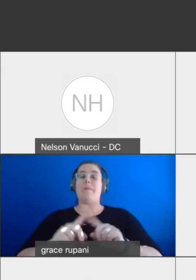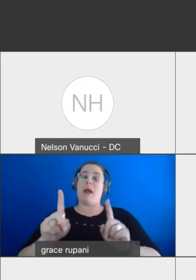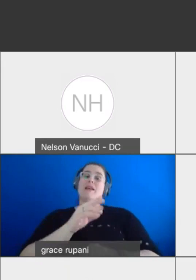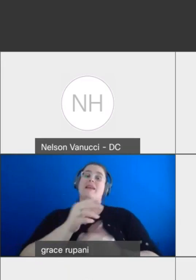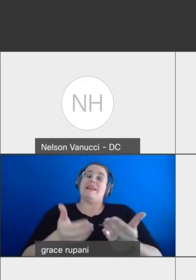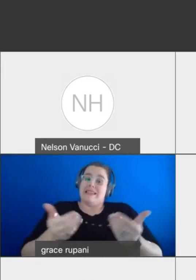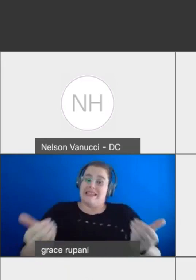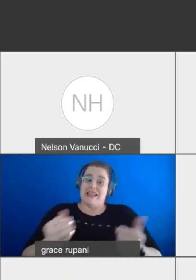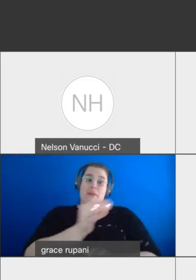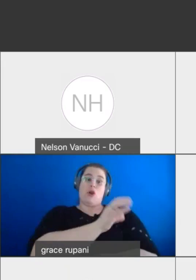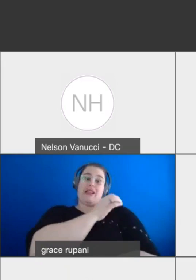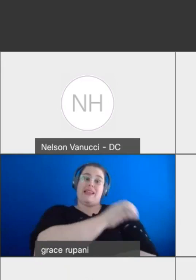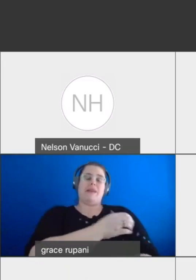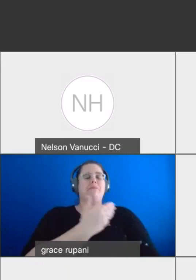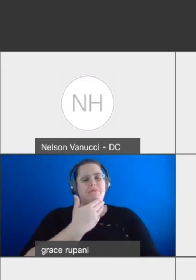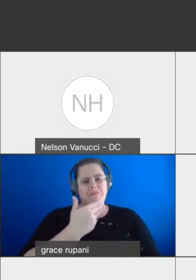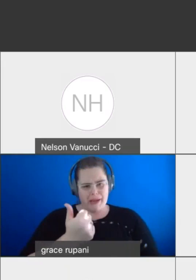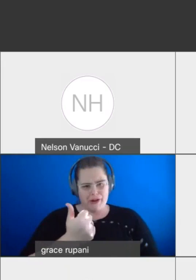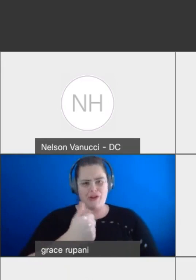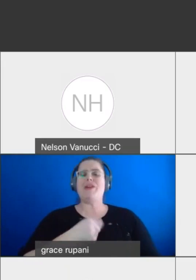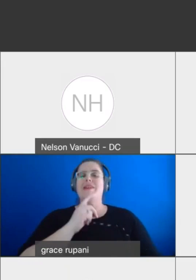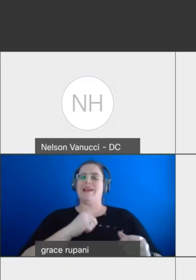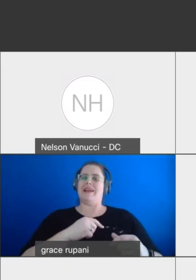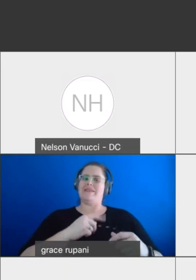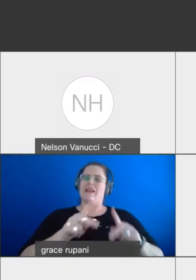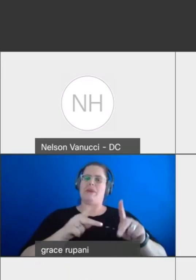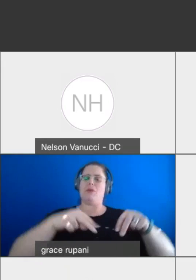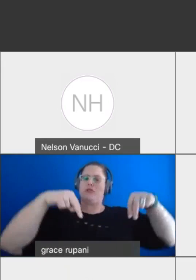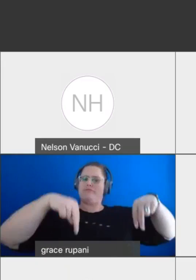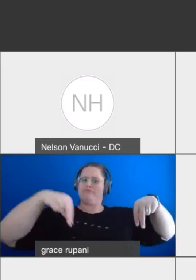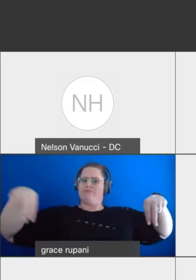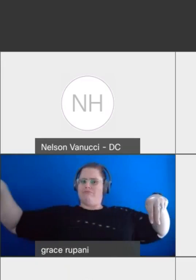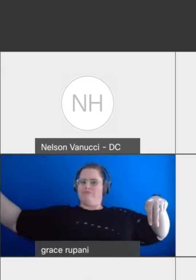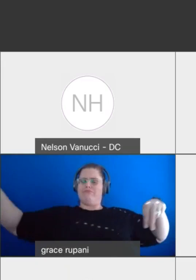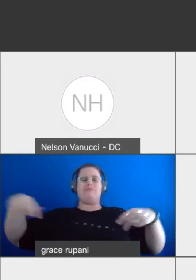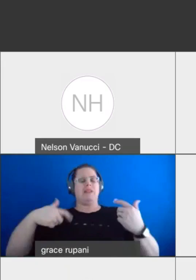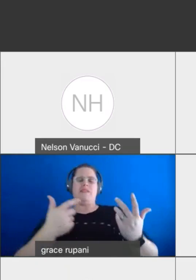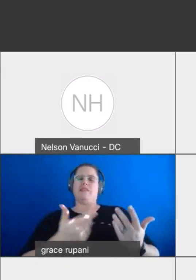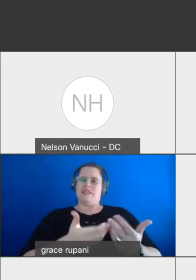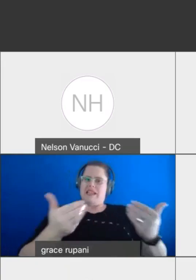spaces the people coming in. And so people can get the vaccine there.